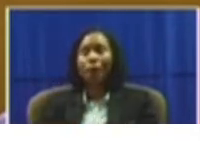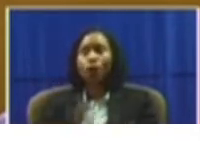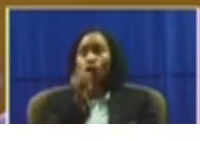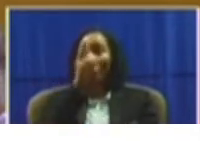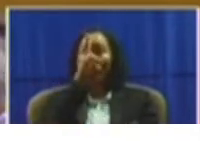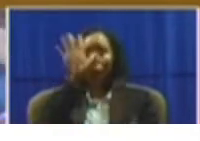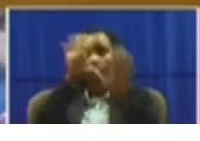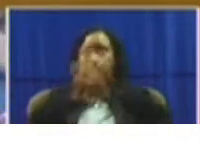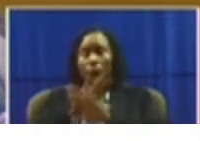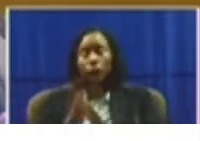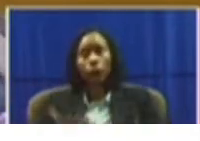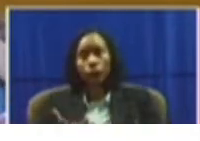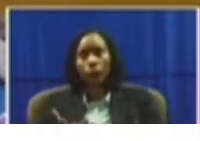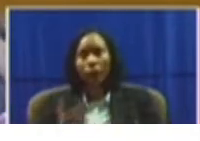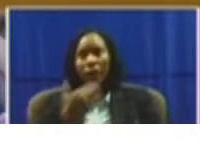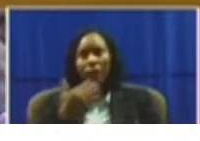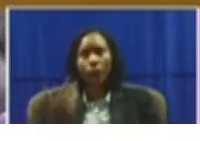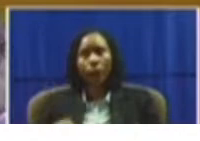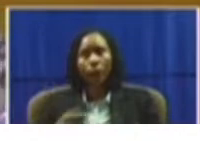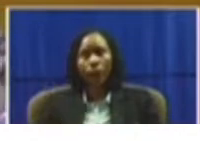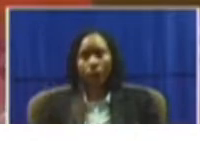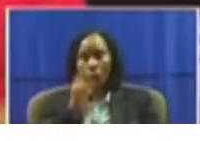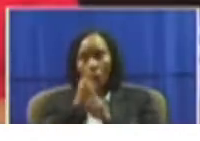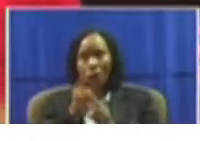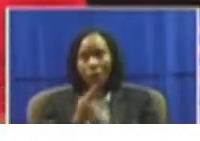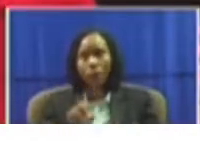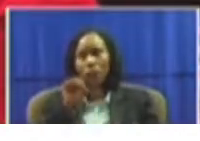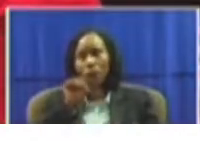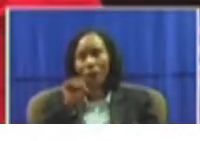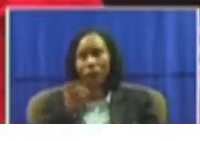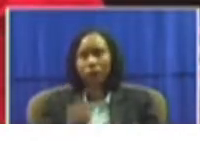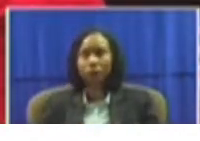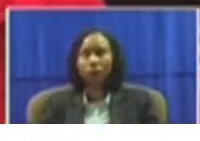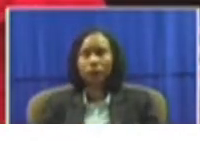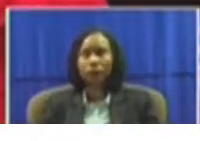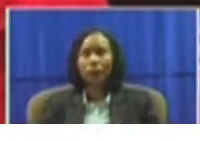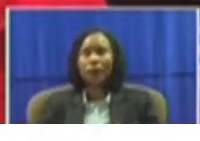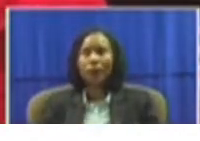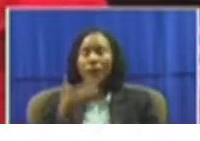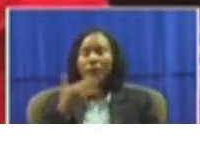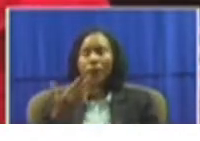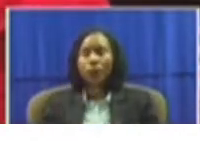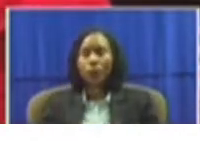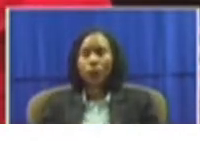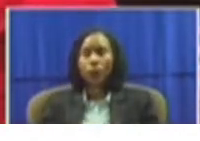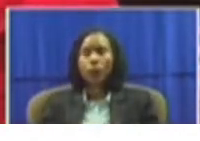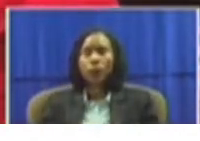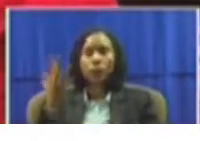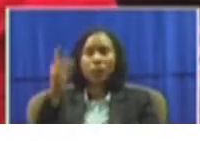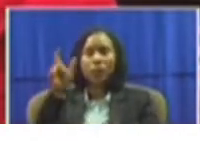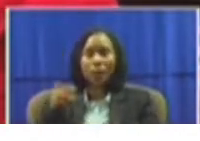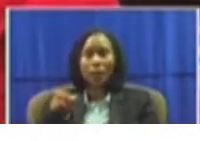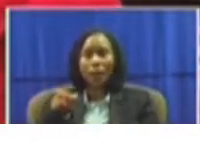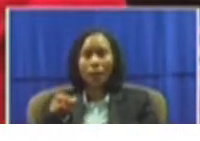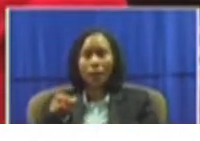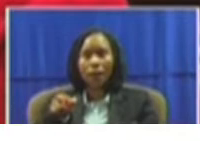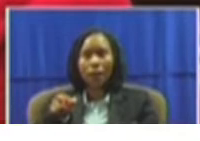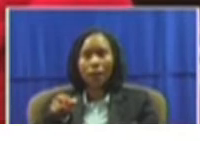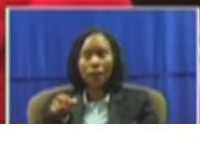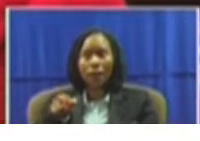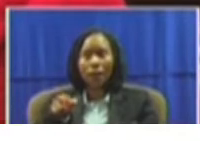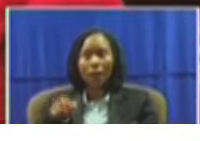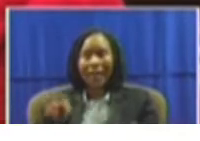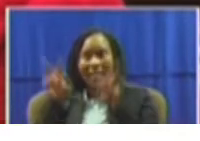Thank you very much, Honorable Shibambu. No, thank you, Speaker. The issue